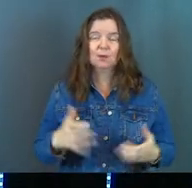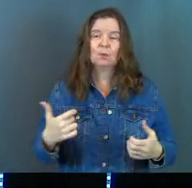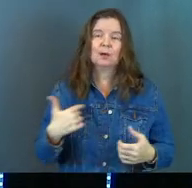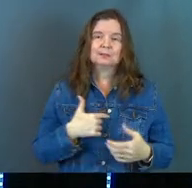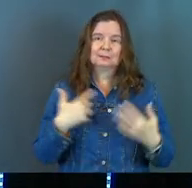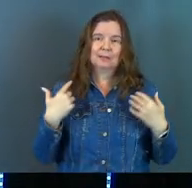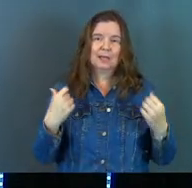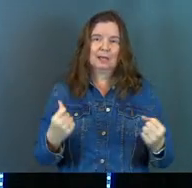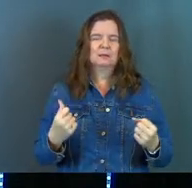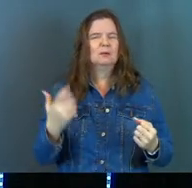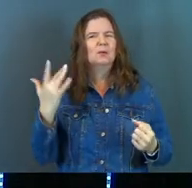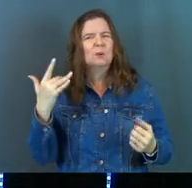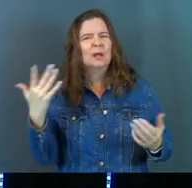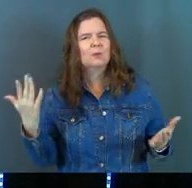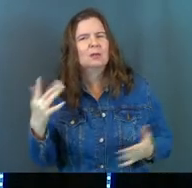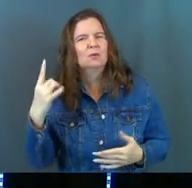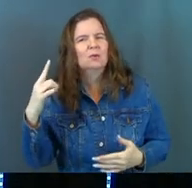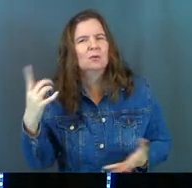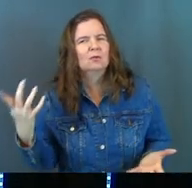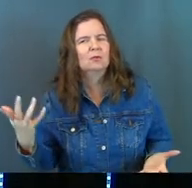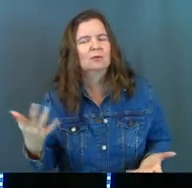wants us to be healthy. So why are we here?